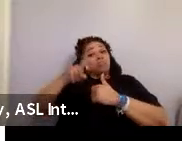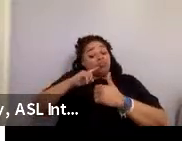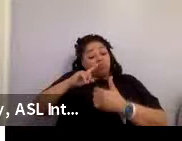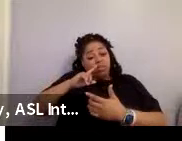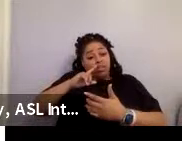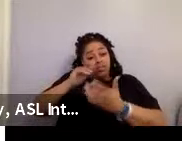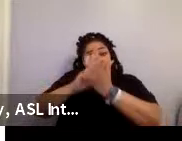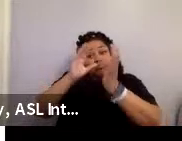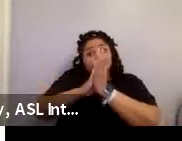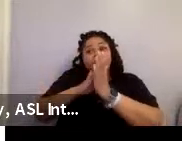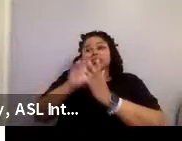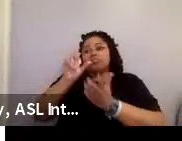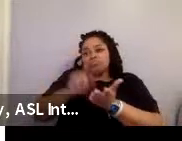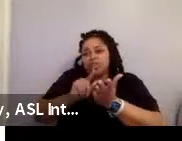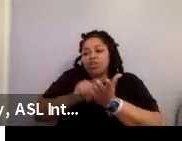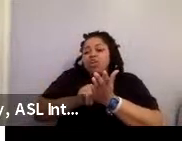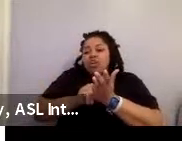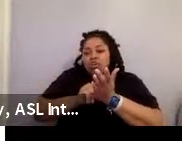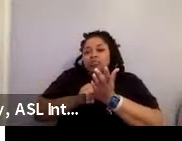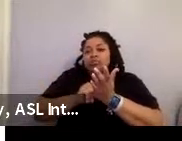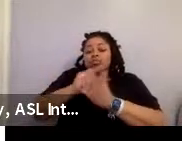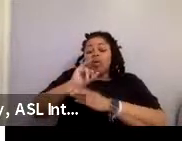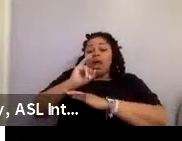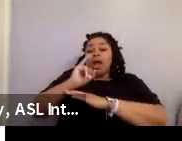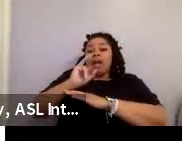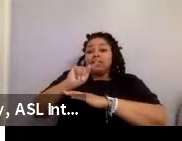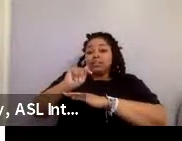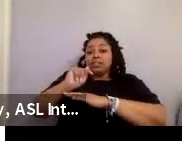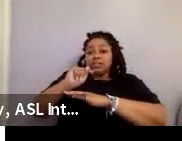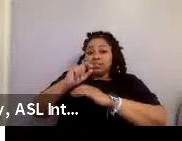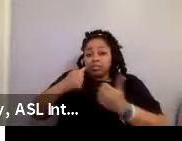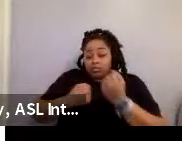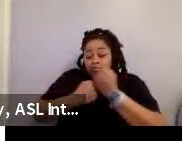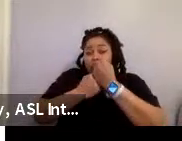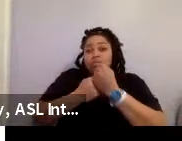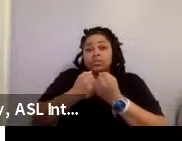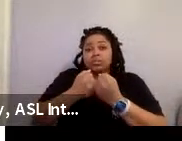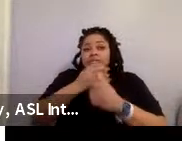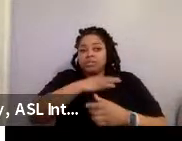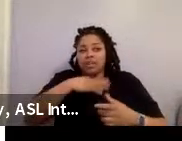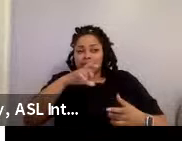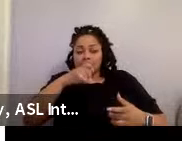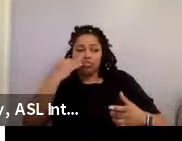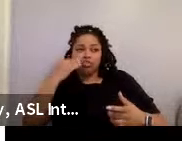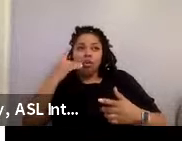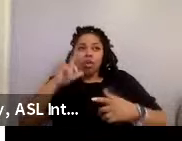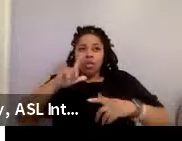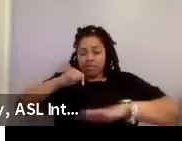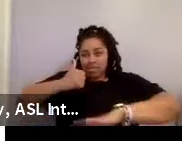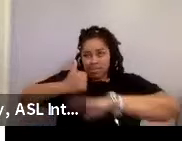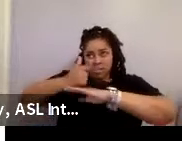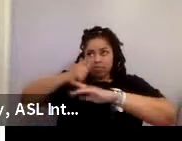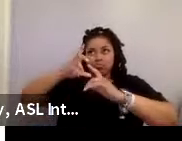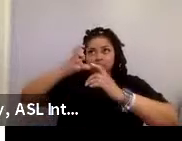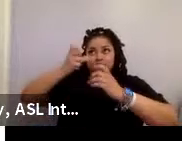install the printer. So IT support staff should be made aware of these reach requirements.